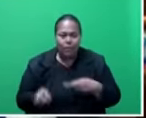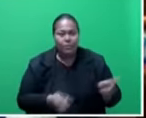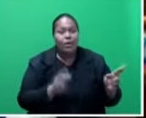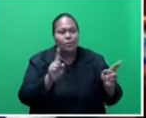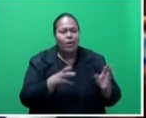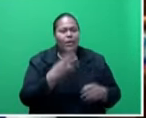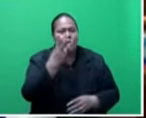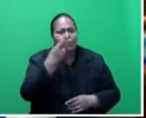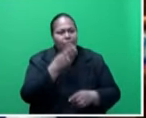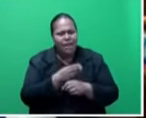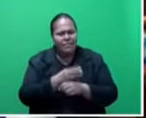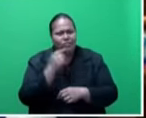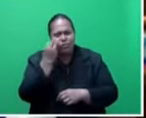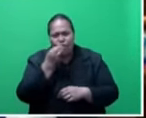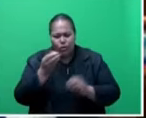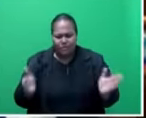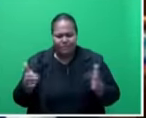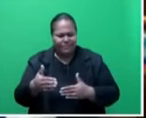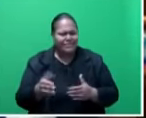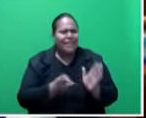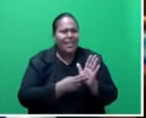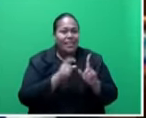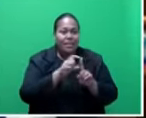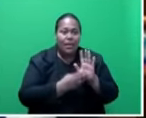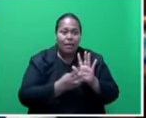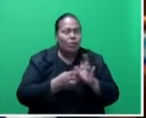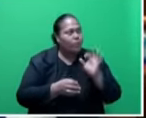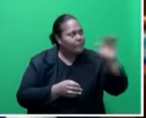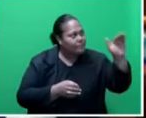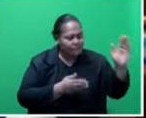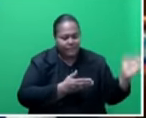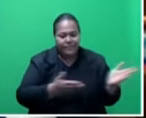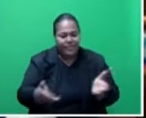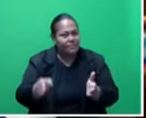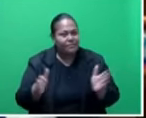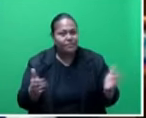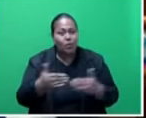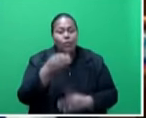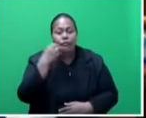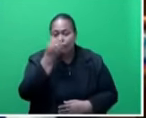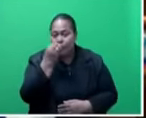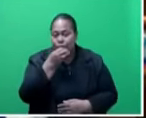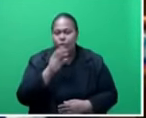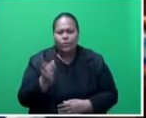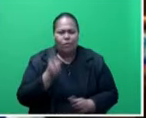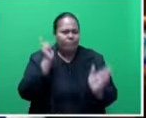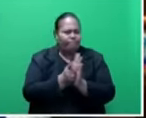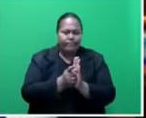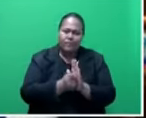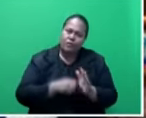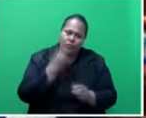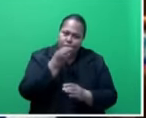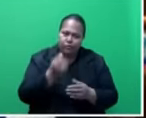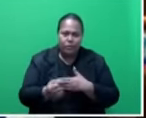NDMO for households in Zone 1 and 2. In addition, Ministry of Agriculture commenced the immediate food security response,